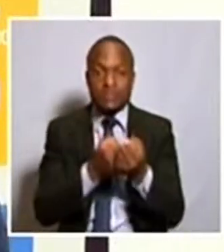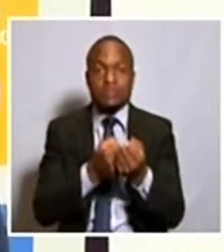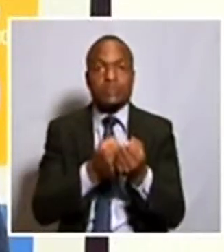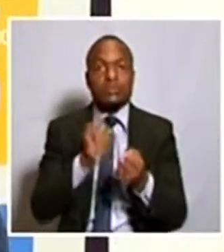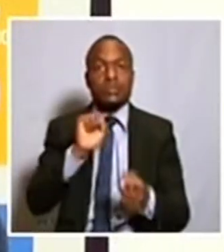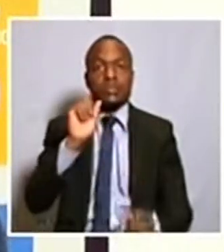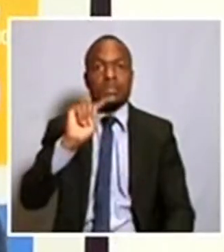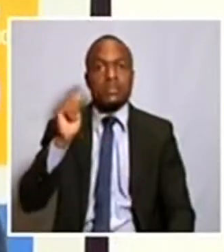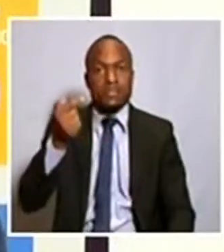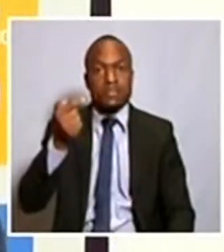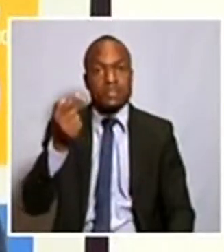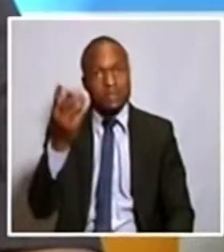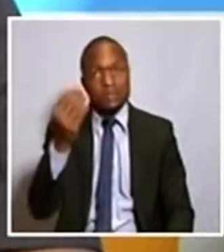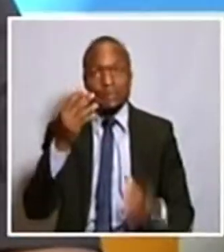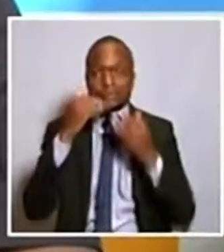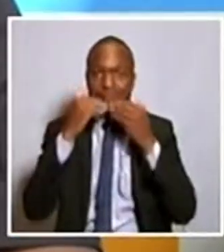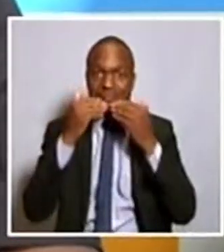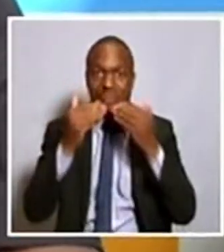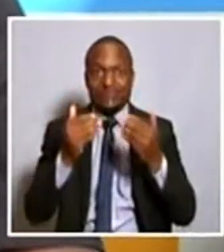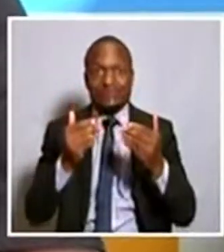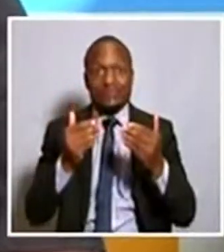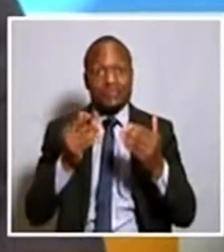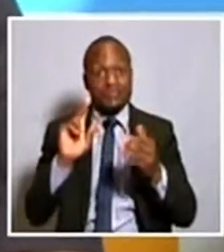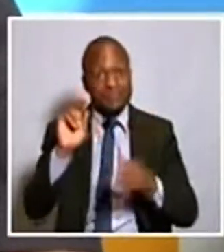14? Good, thank you so much, President.